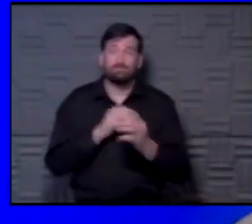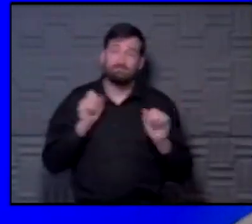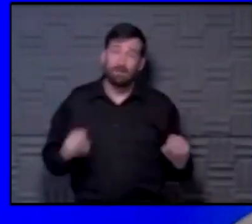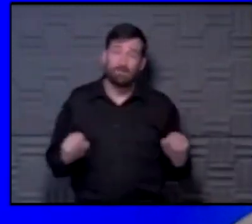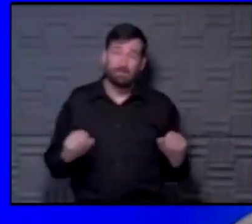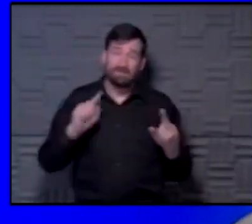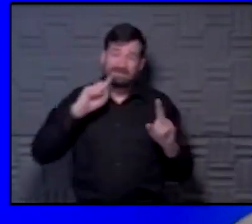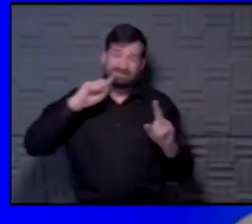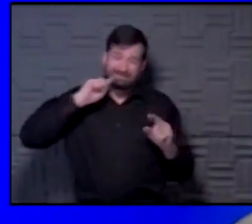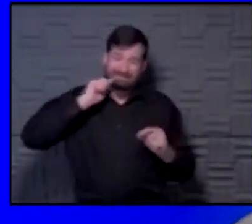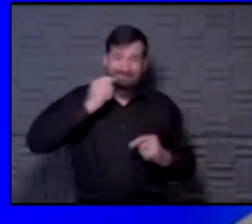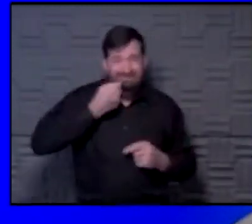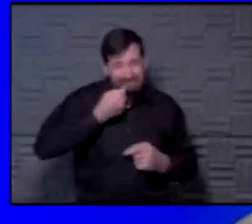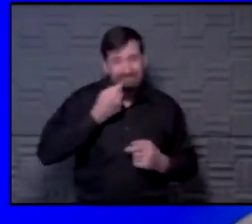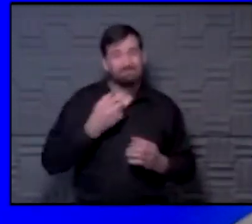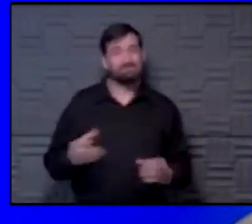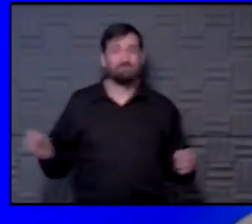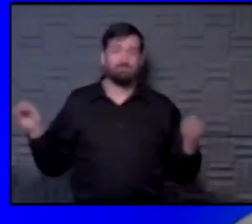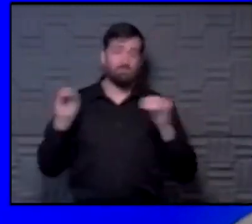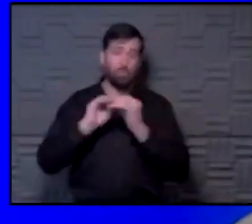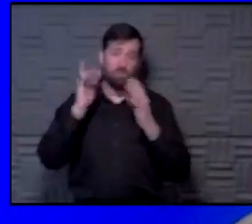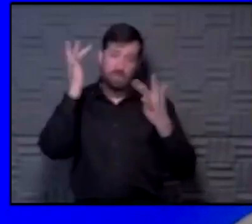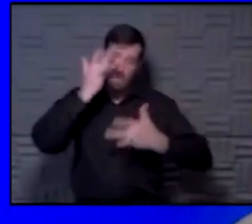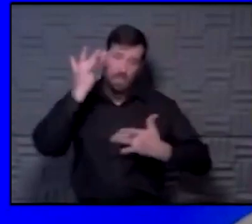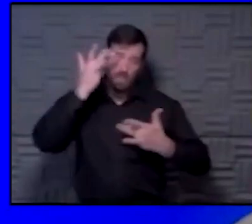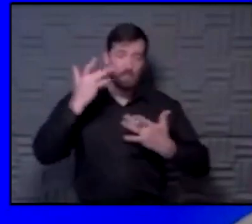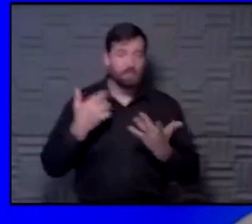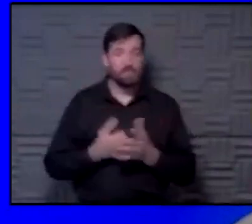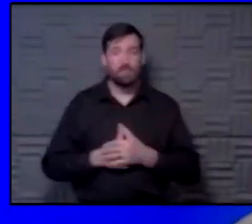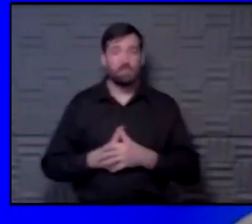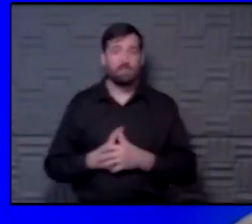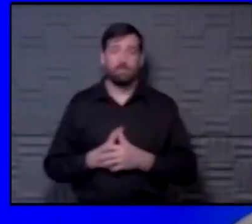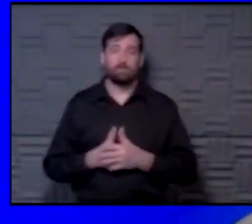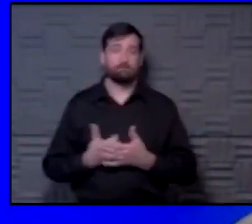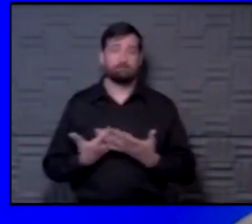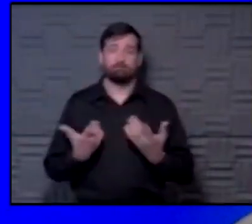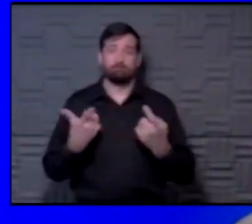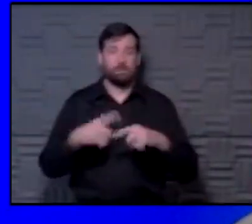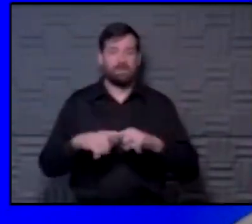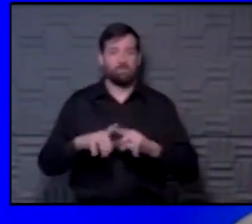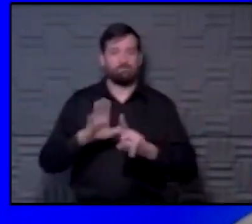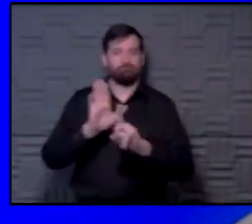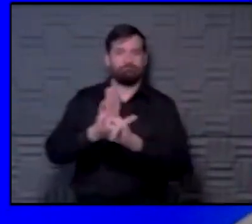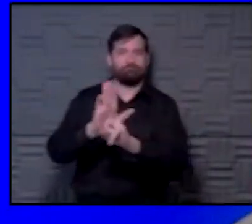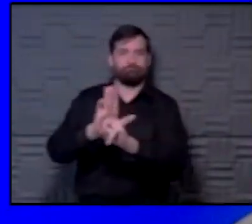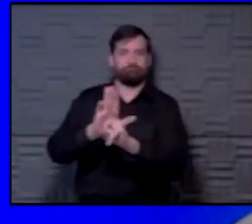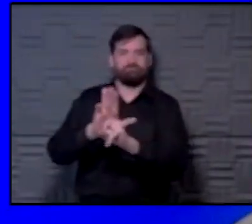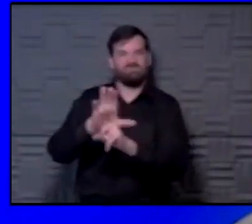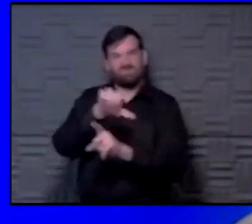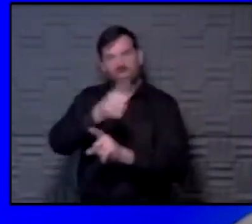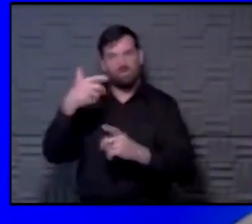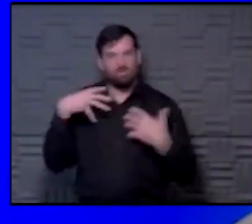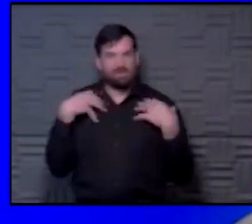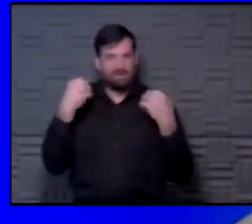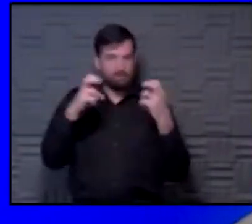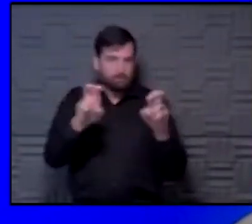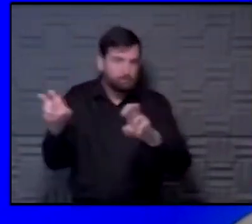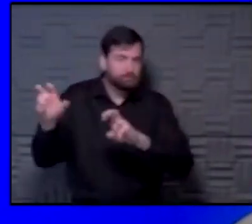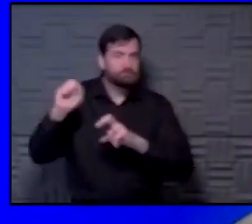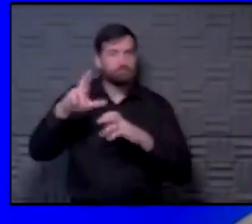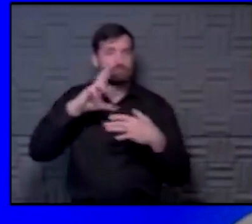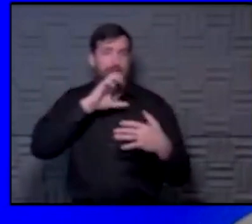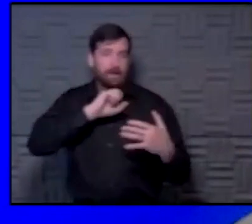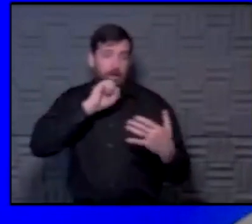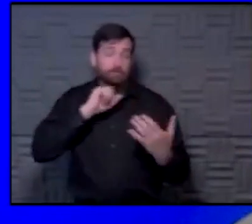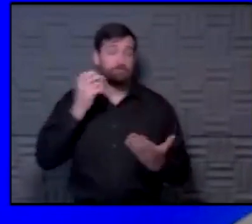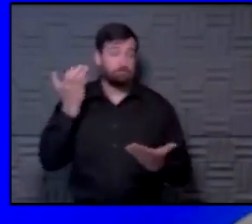more severe. You probably would have been more ill. And depending on your comorbidities or your age or anything like that,